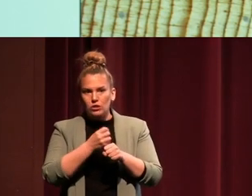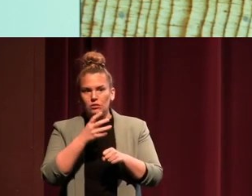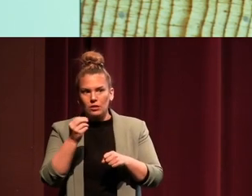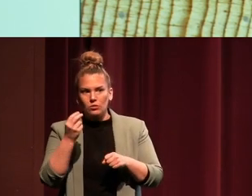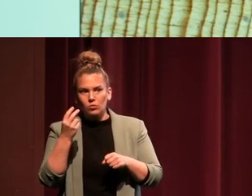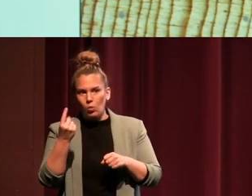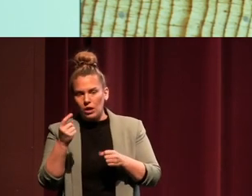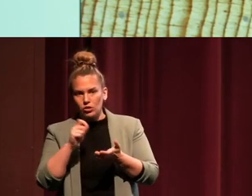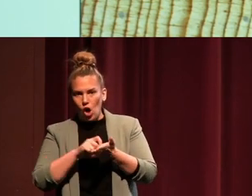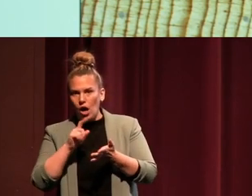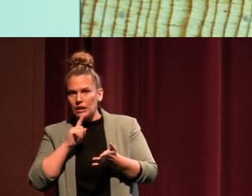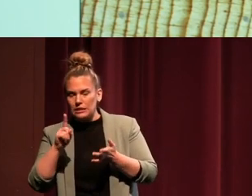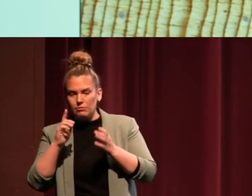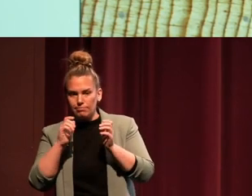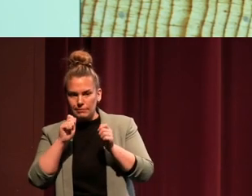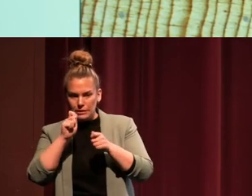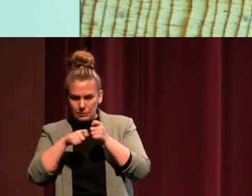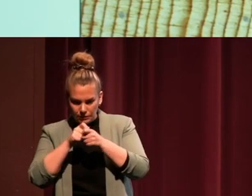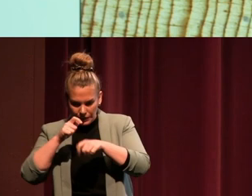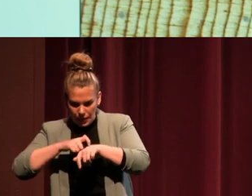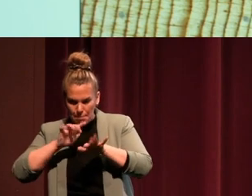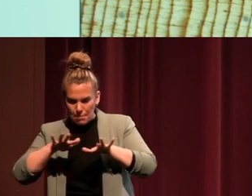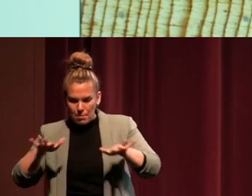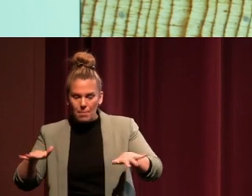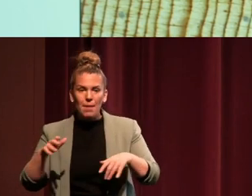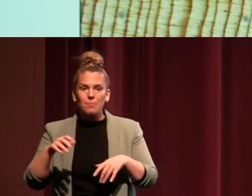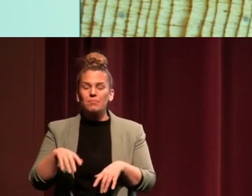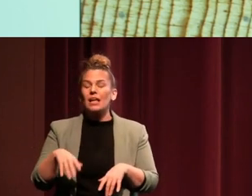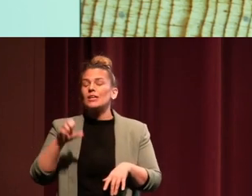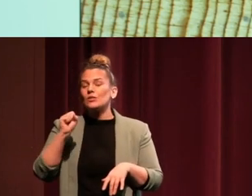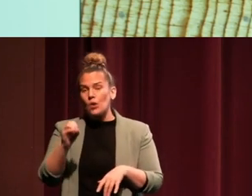In addition to sanding, I count to 10.